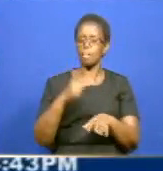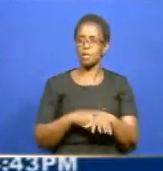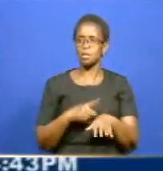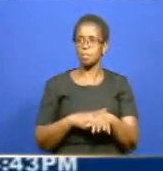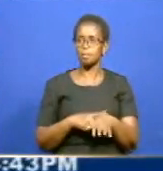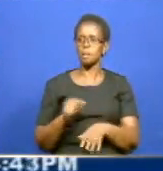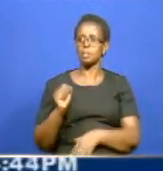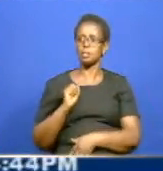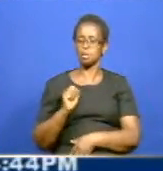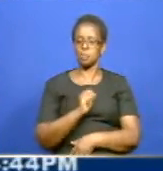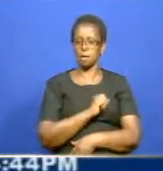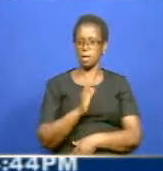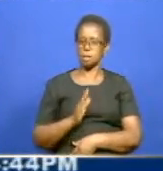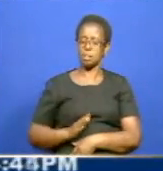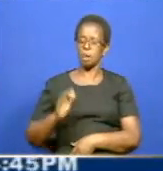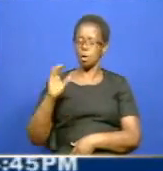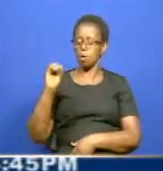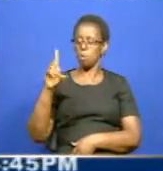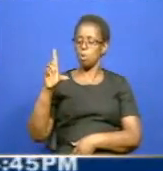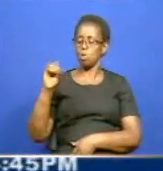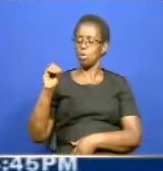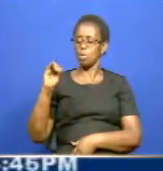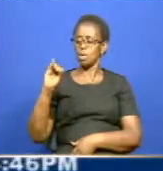Anwar Loitiptip,